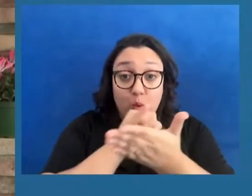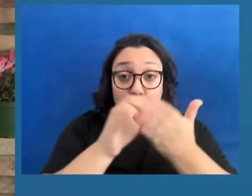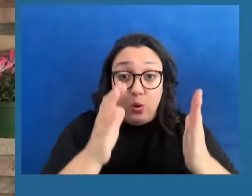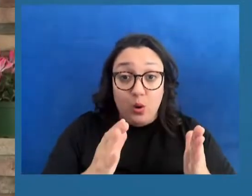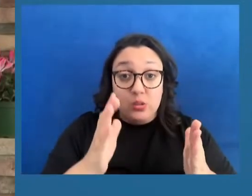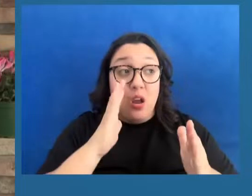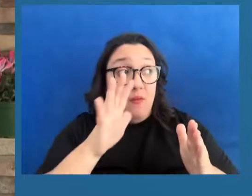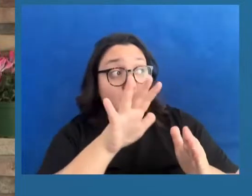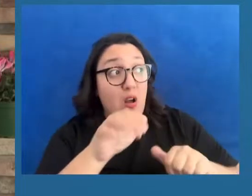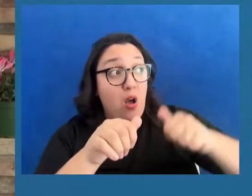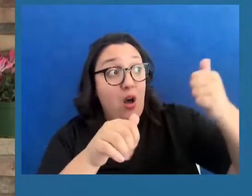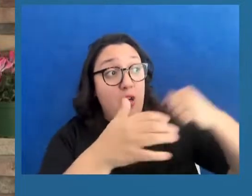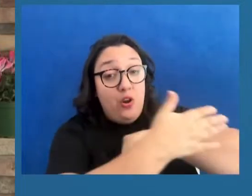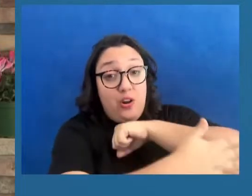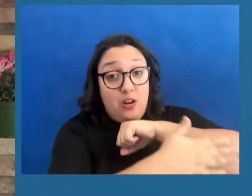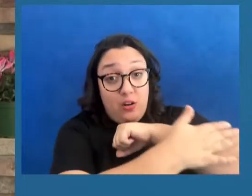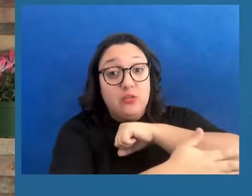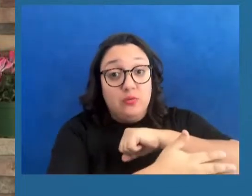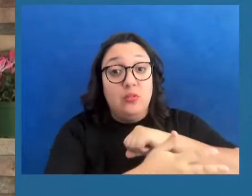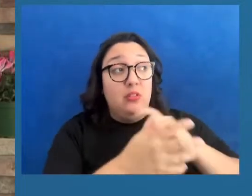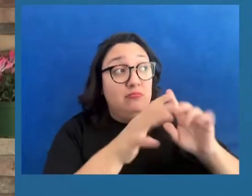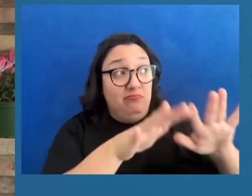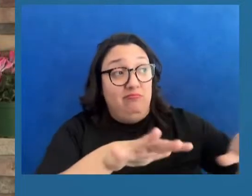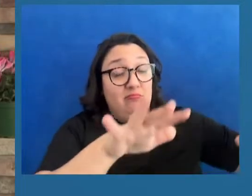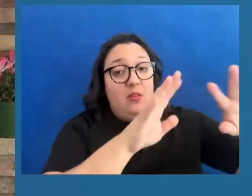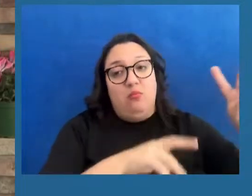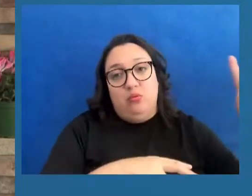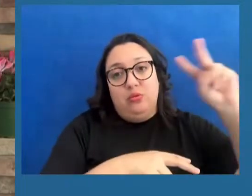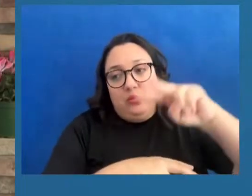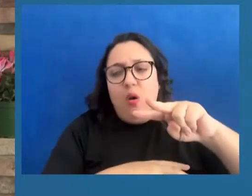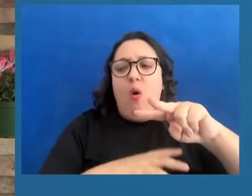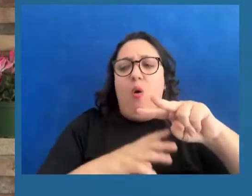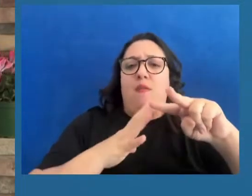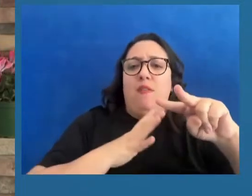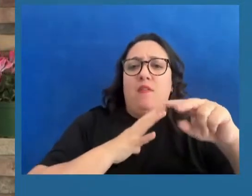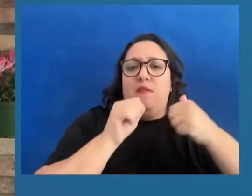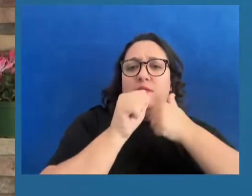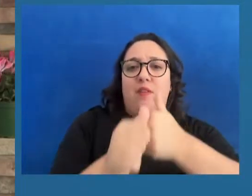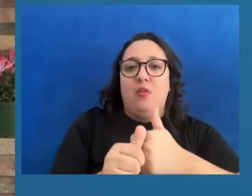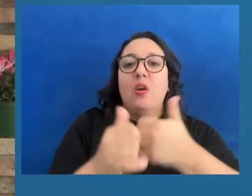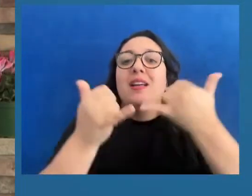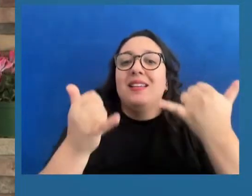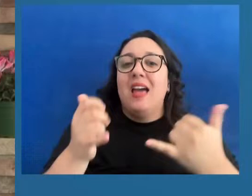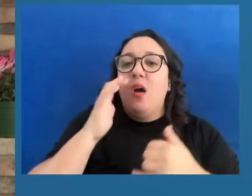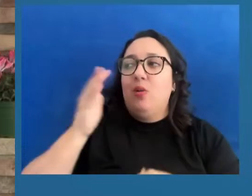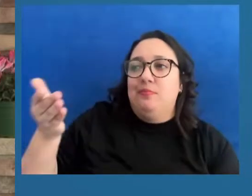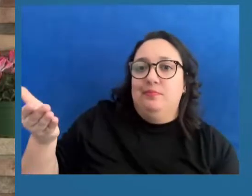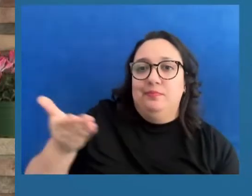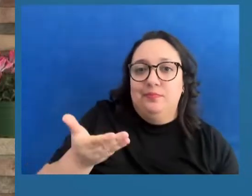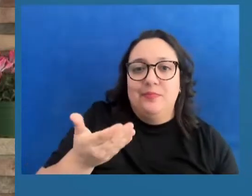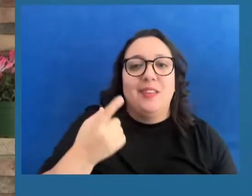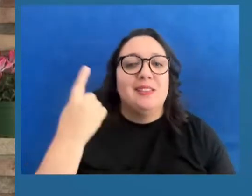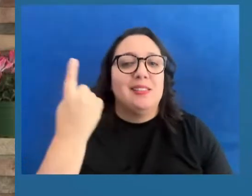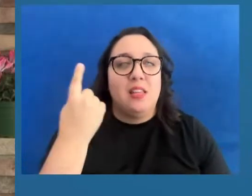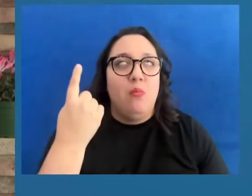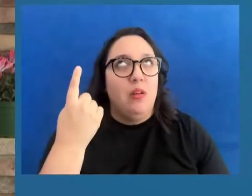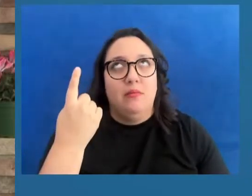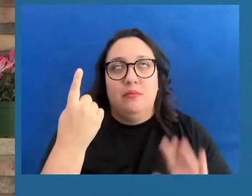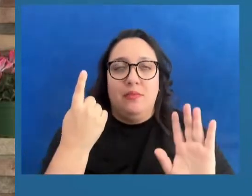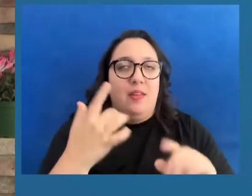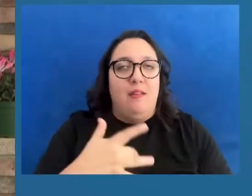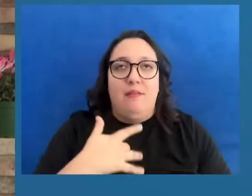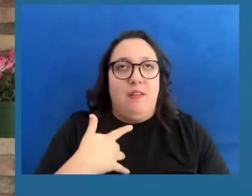of the country. And with that, I want to bring up now someone who probably gets tired of us bugging her at the city of